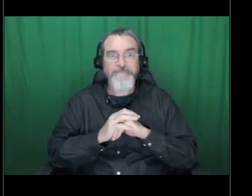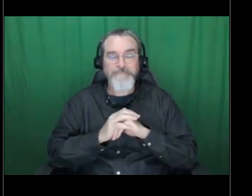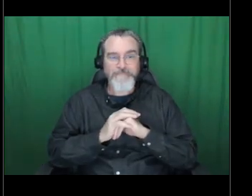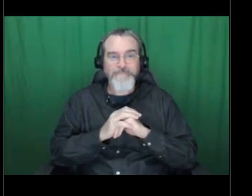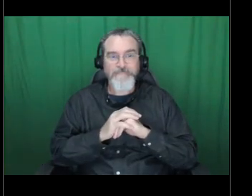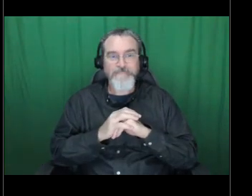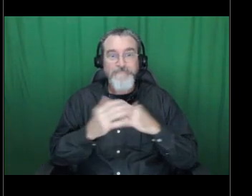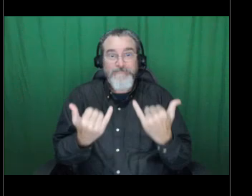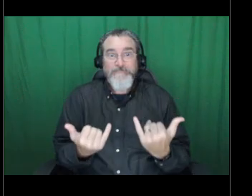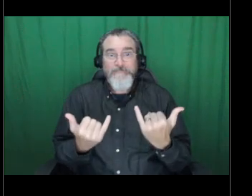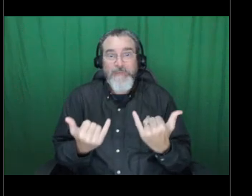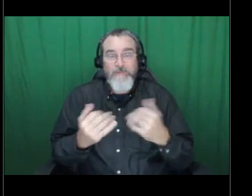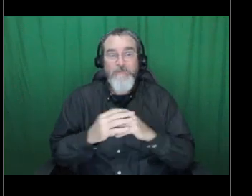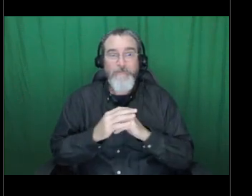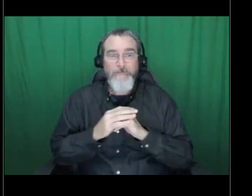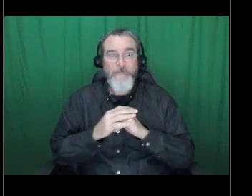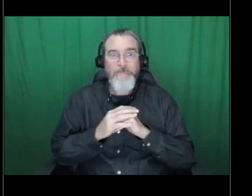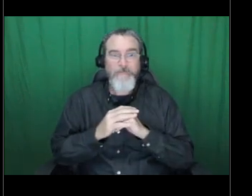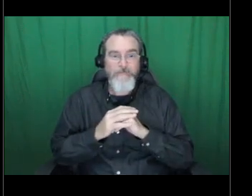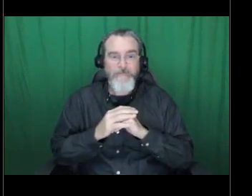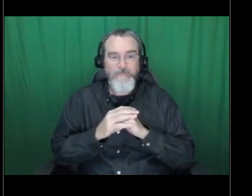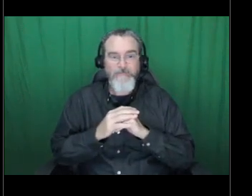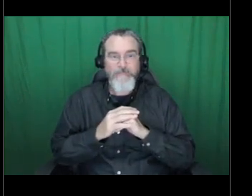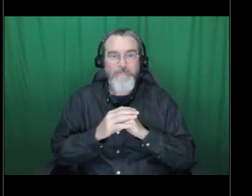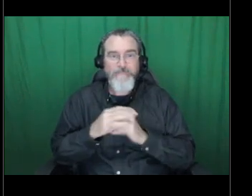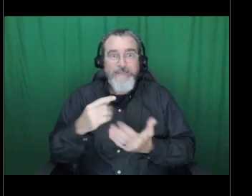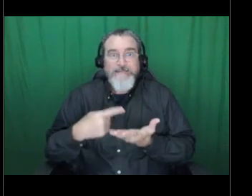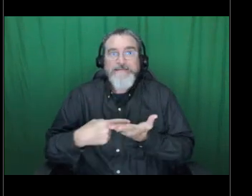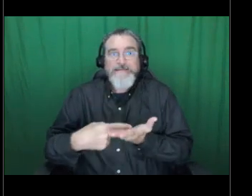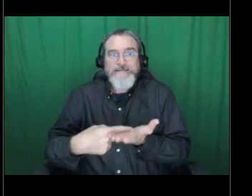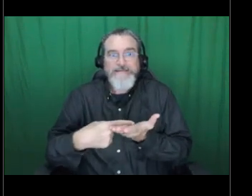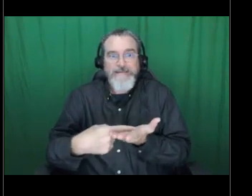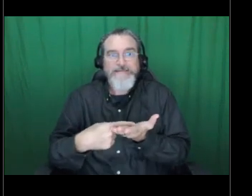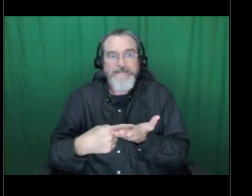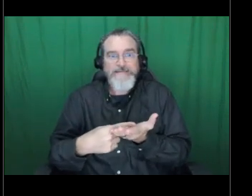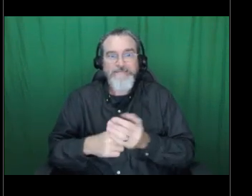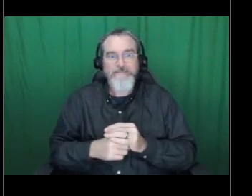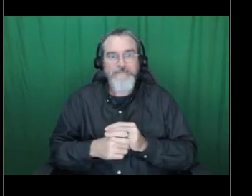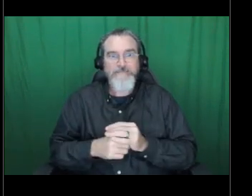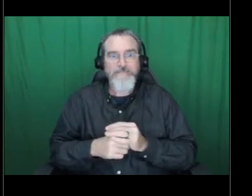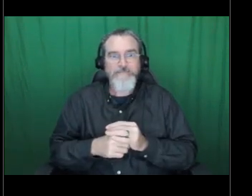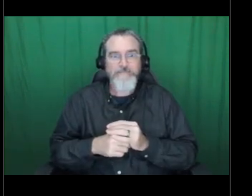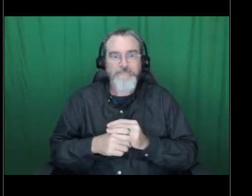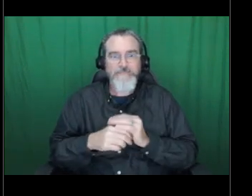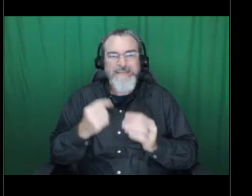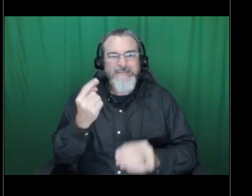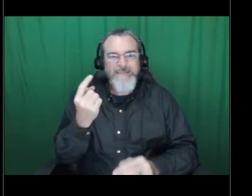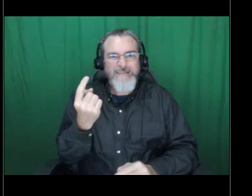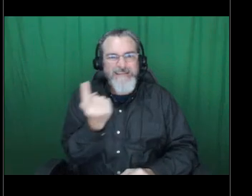And now we will talk about protruding objects.